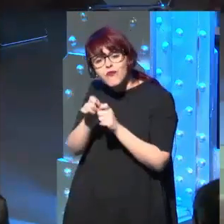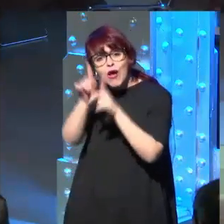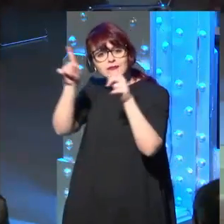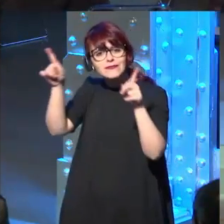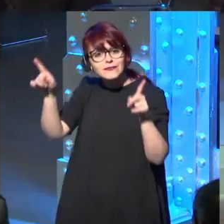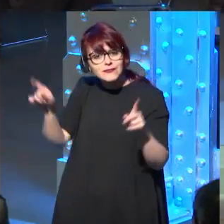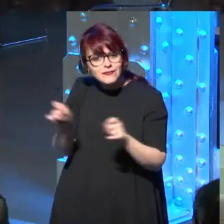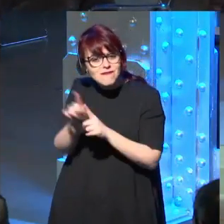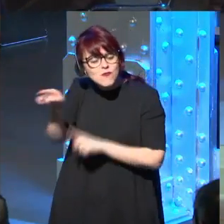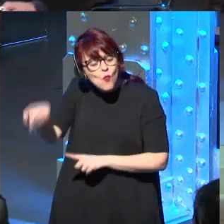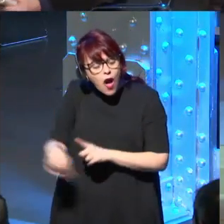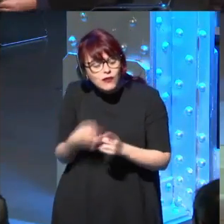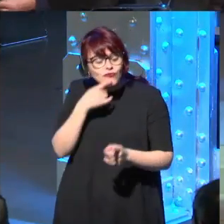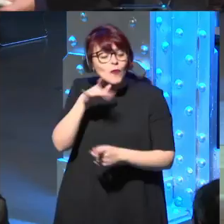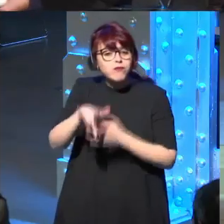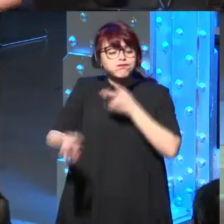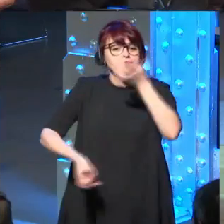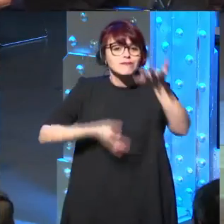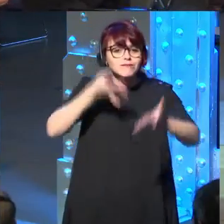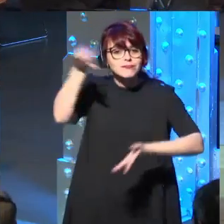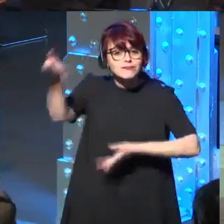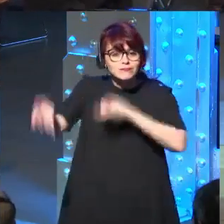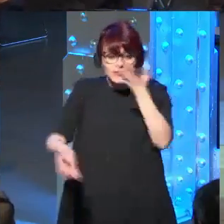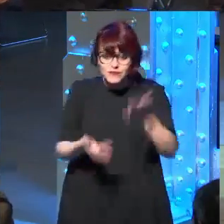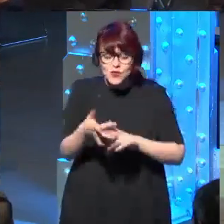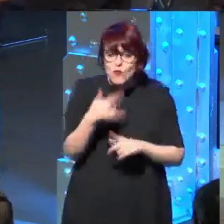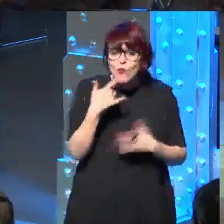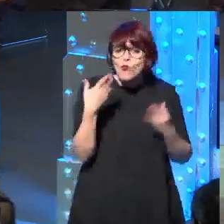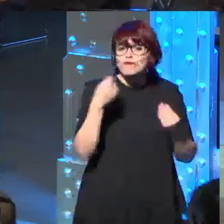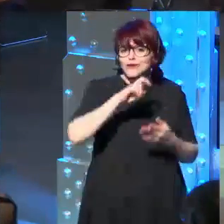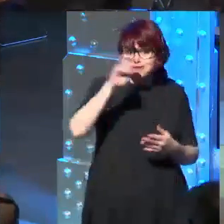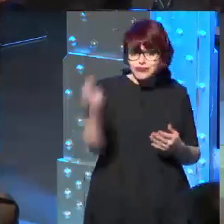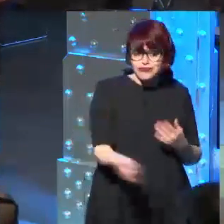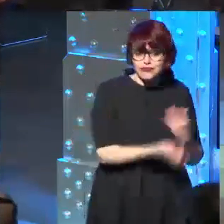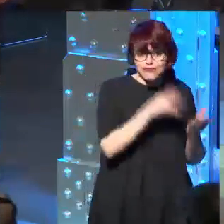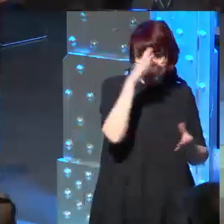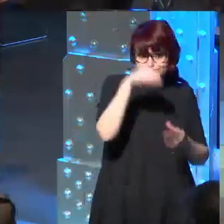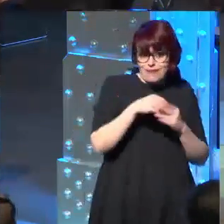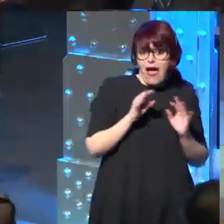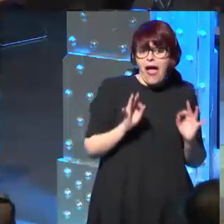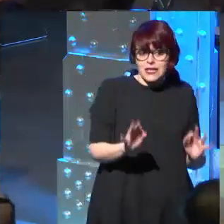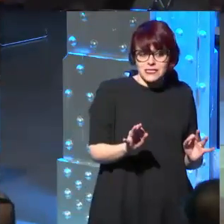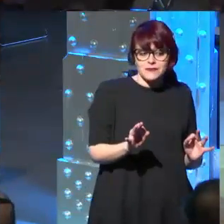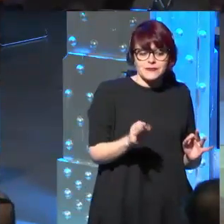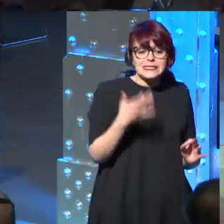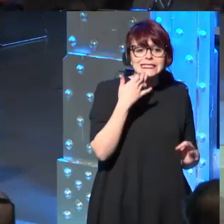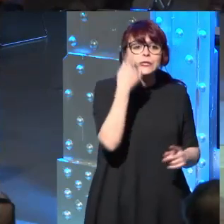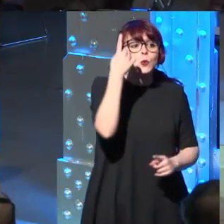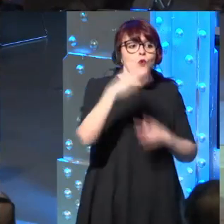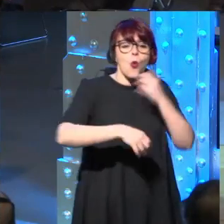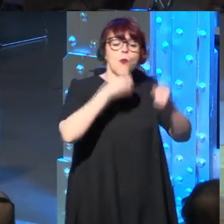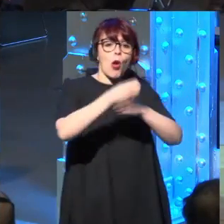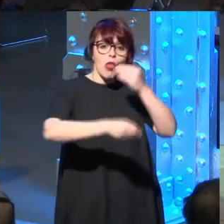in a pond. If you're digging a well, and if you come across a land that is light-colored